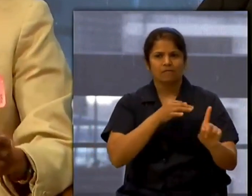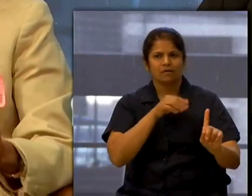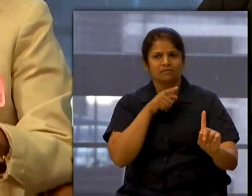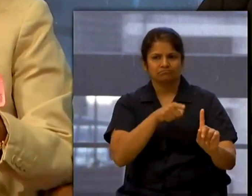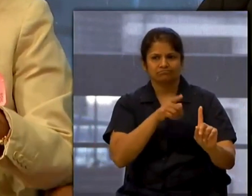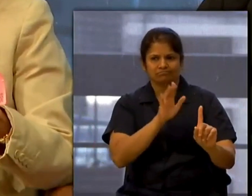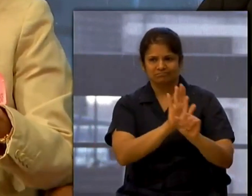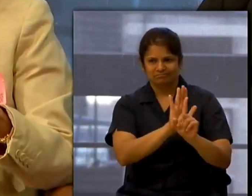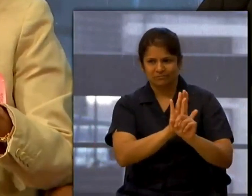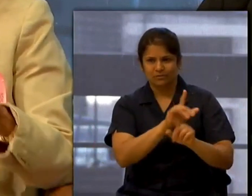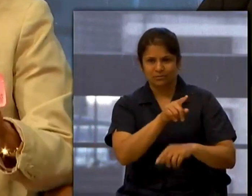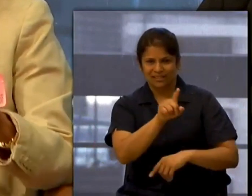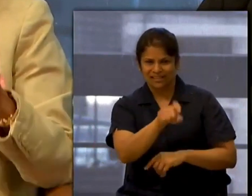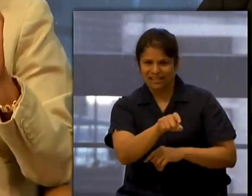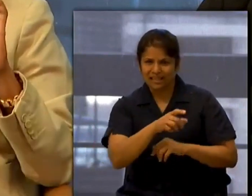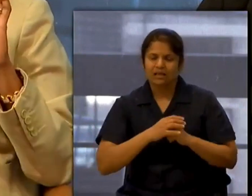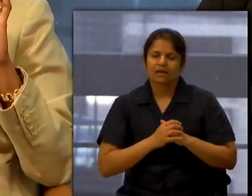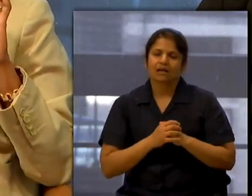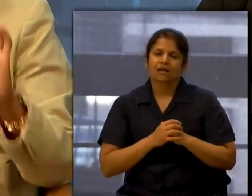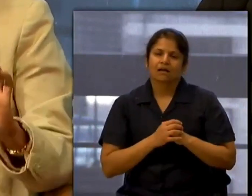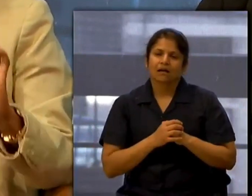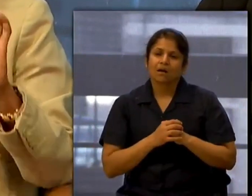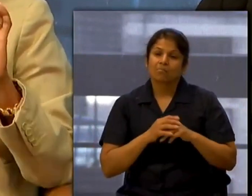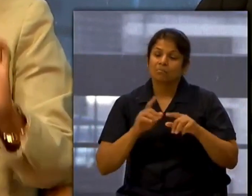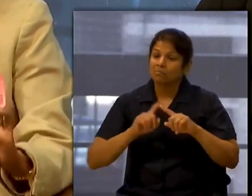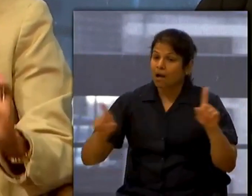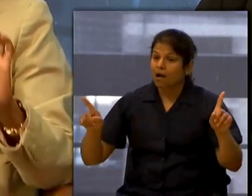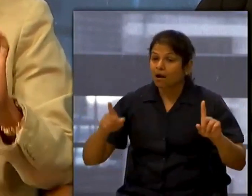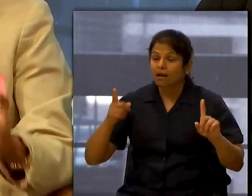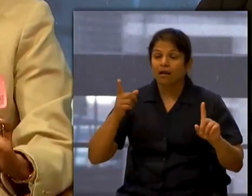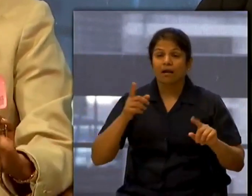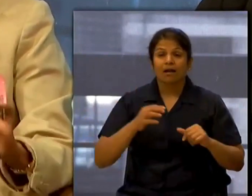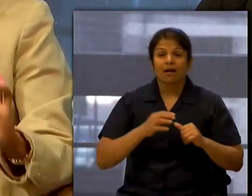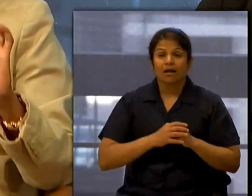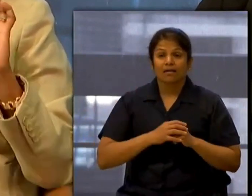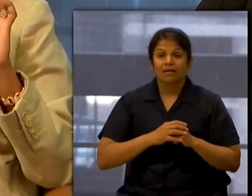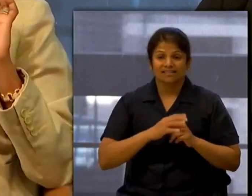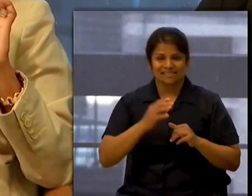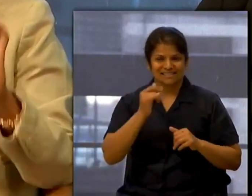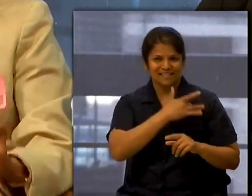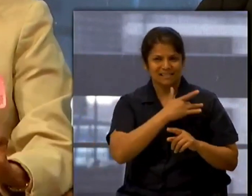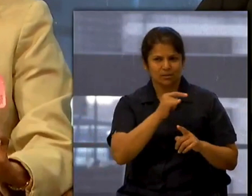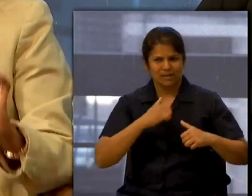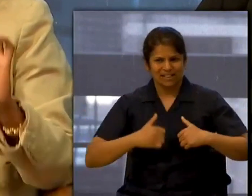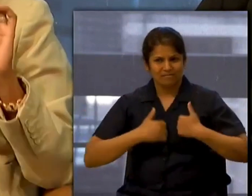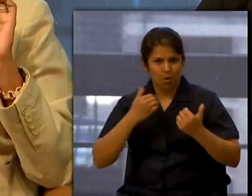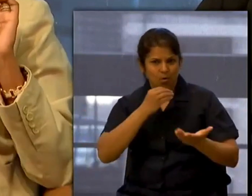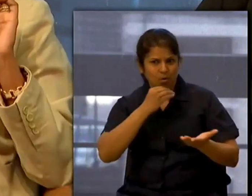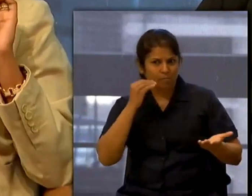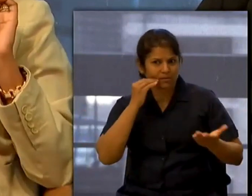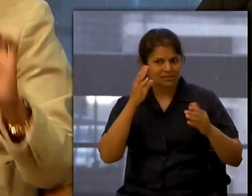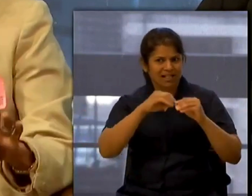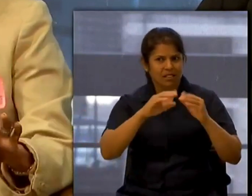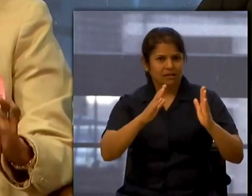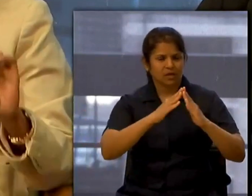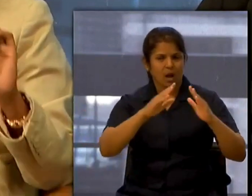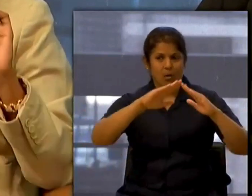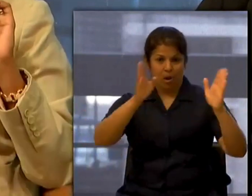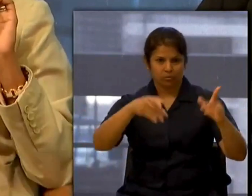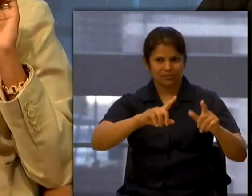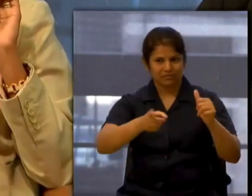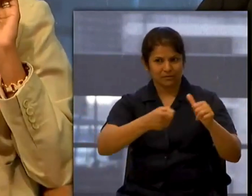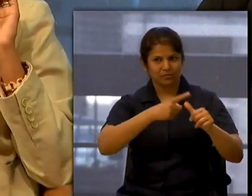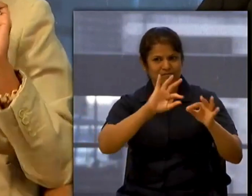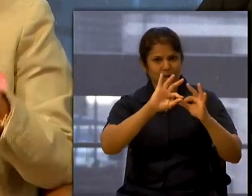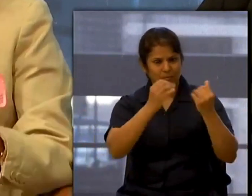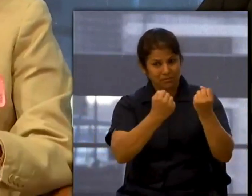need. But they are humans in the house first, and they have family supports first and respite care for family members